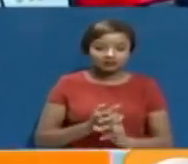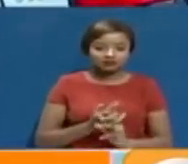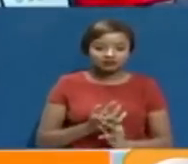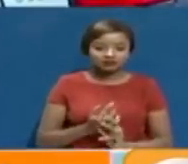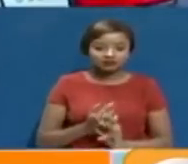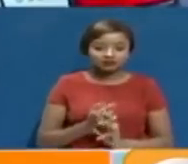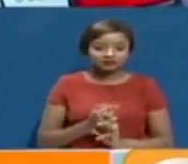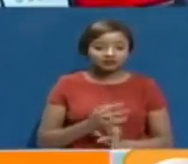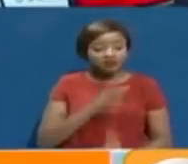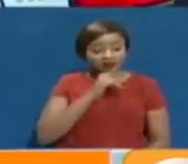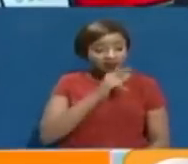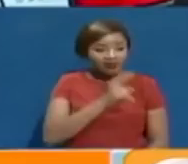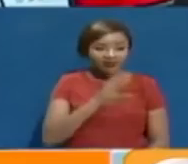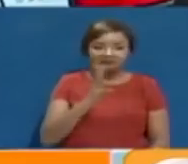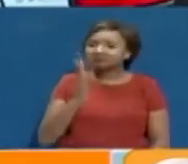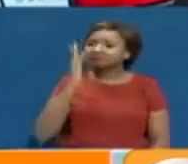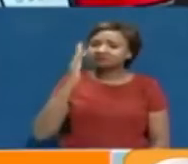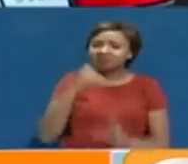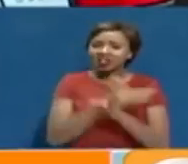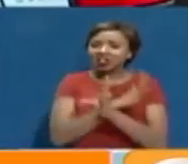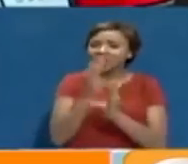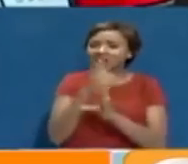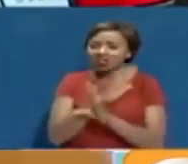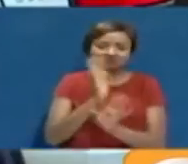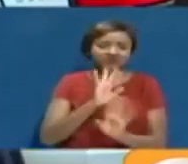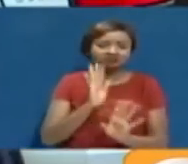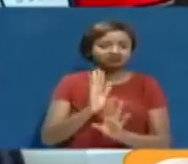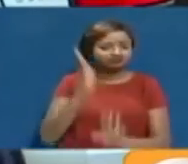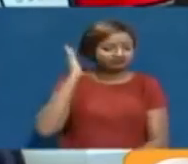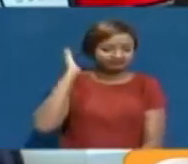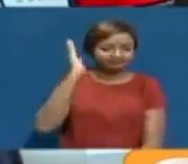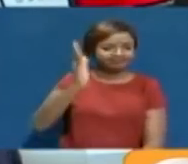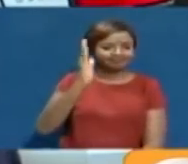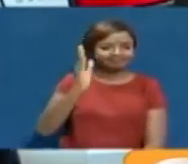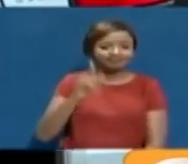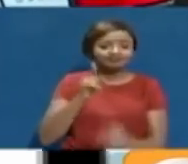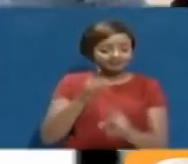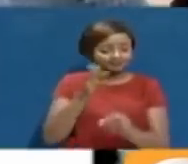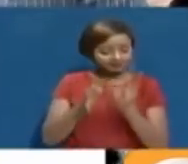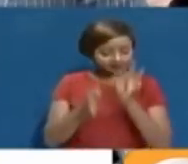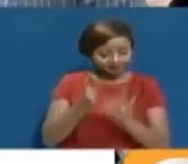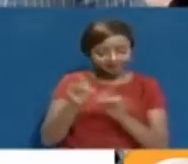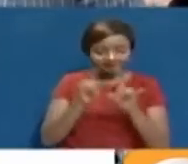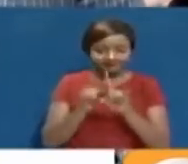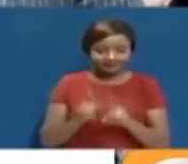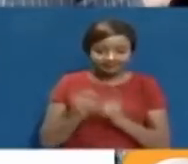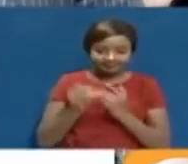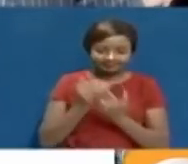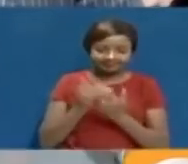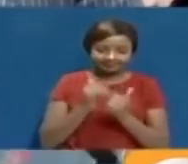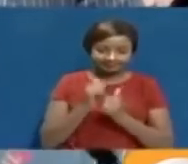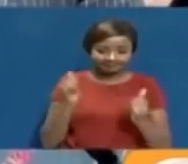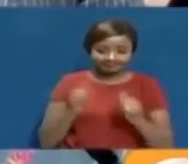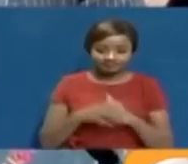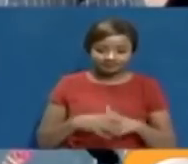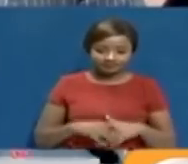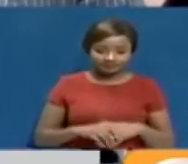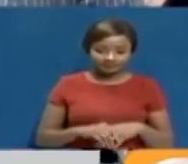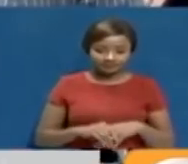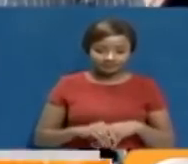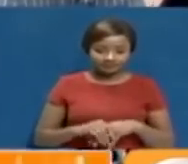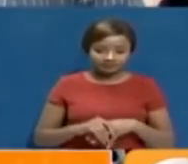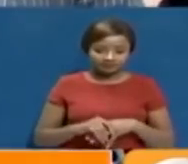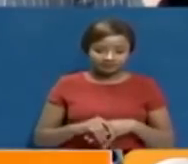very straightforward. He was just and humane. He was a man that